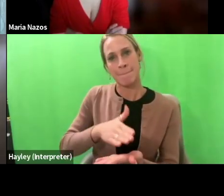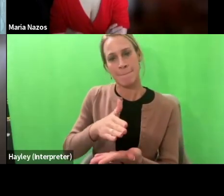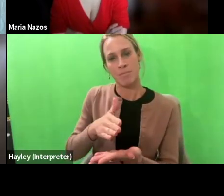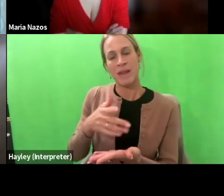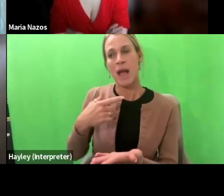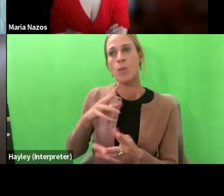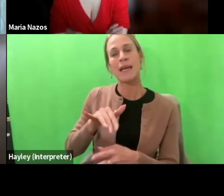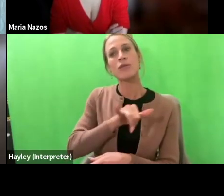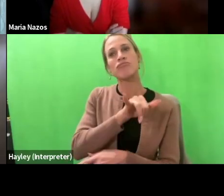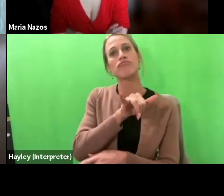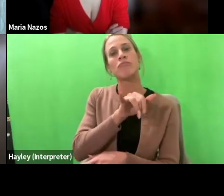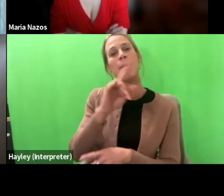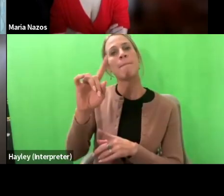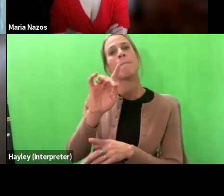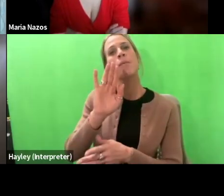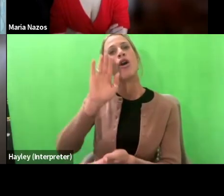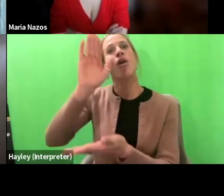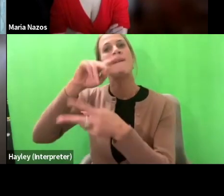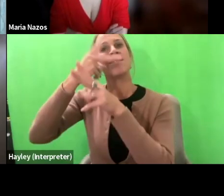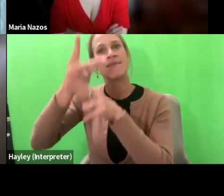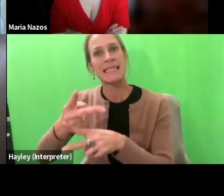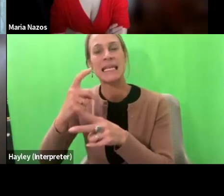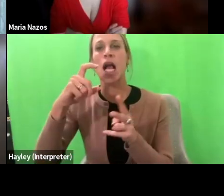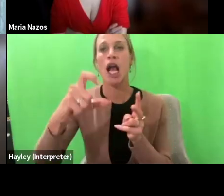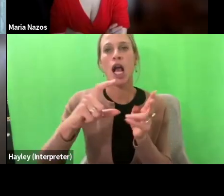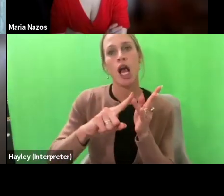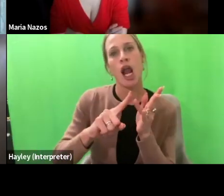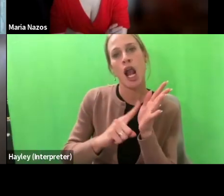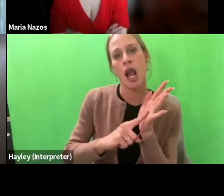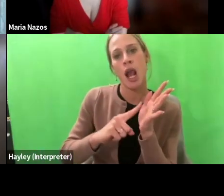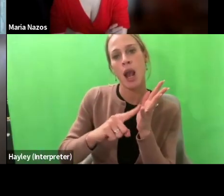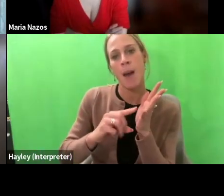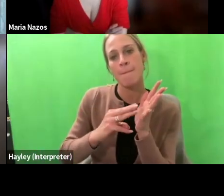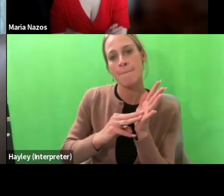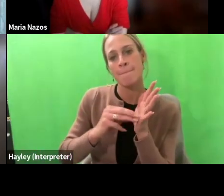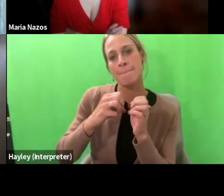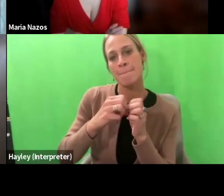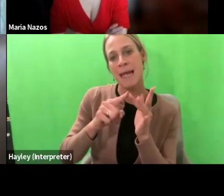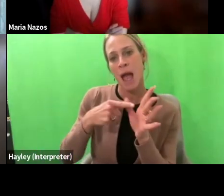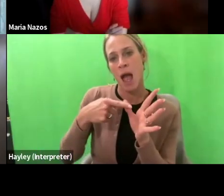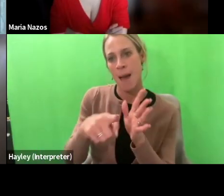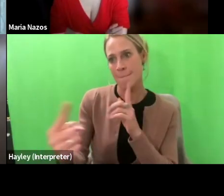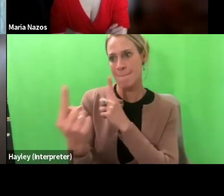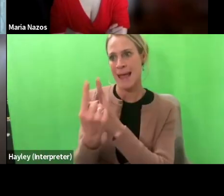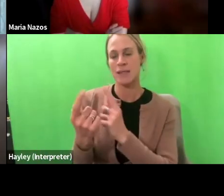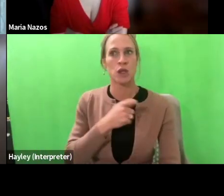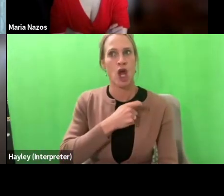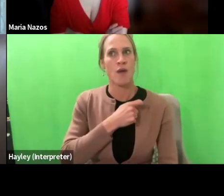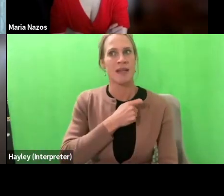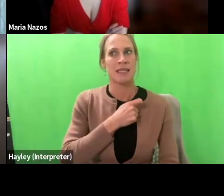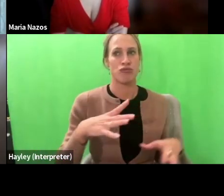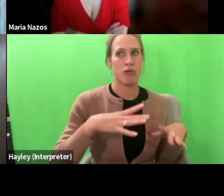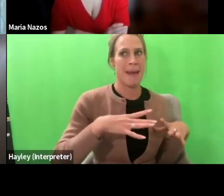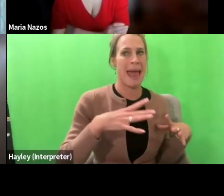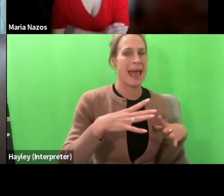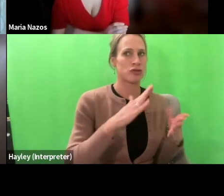and met Phoebe. And I had translated 2 poems before the meeting, and I was very nervous. But she made